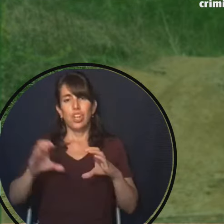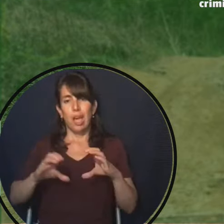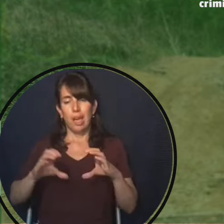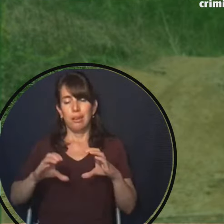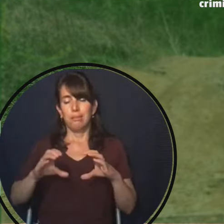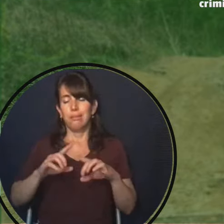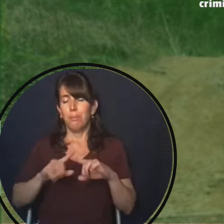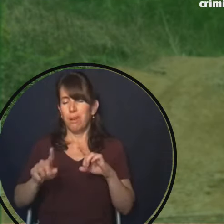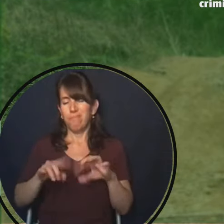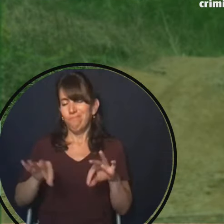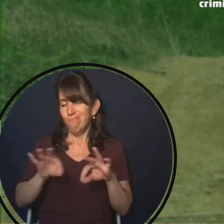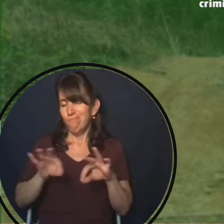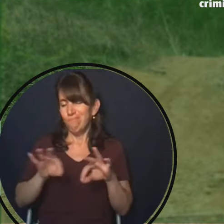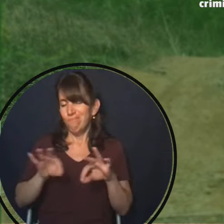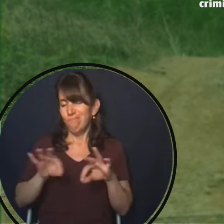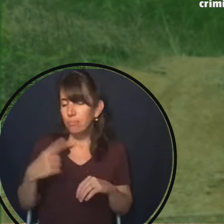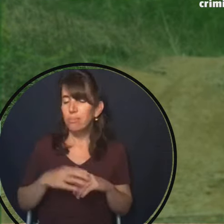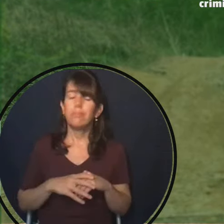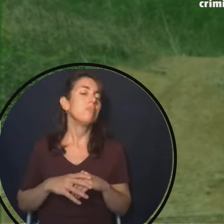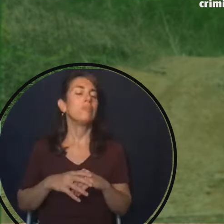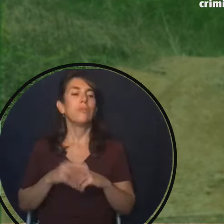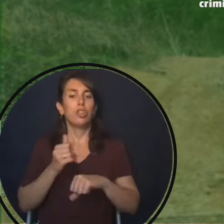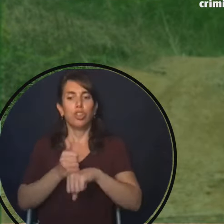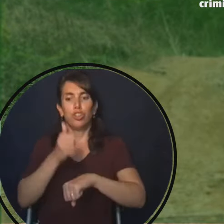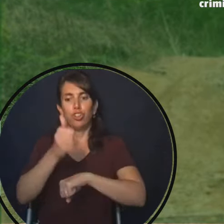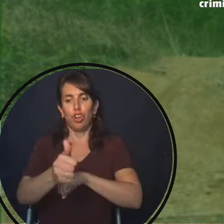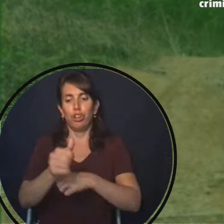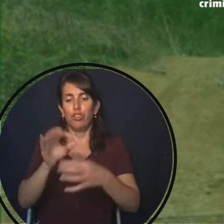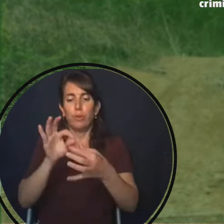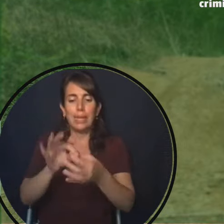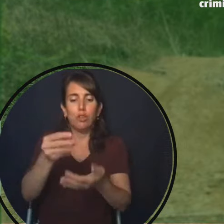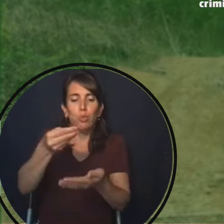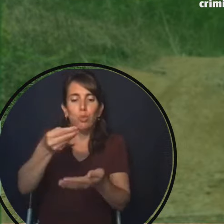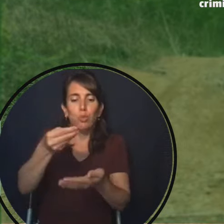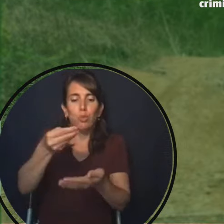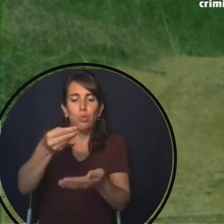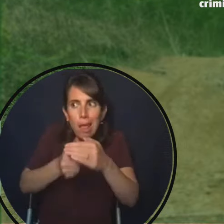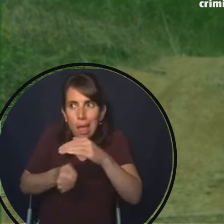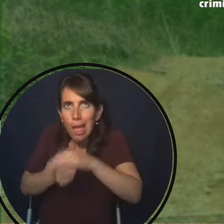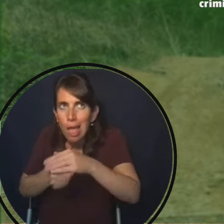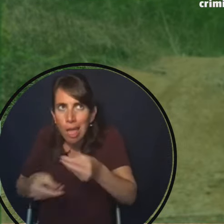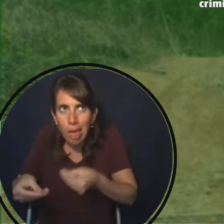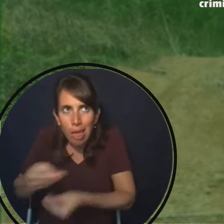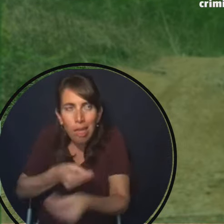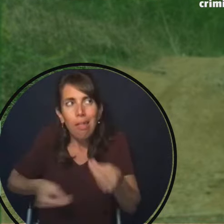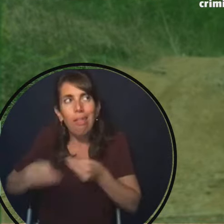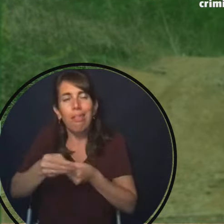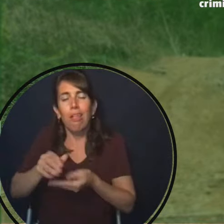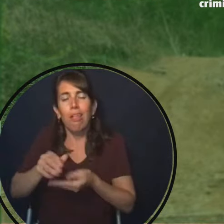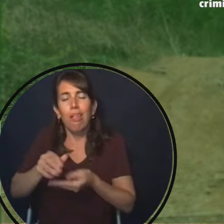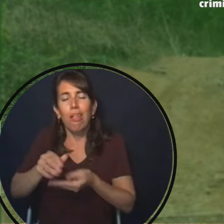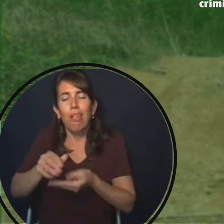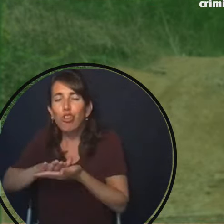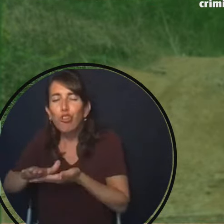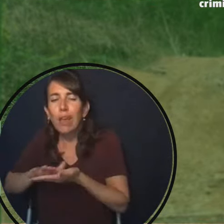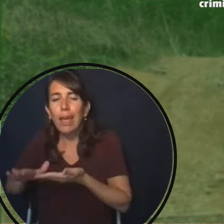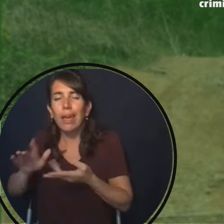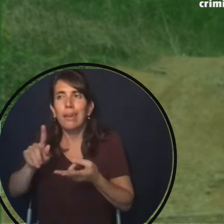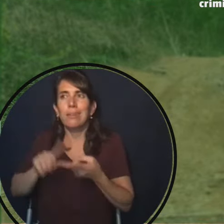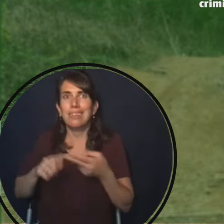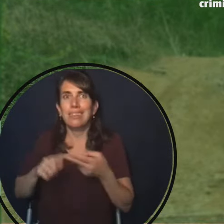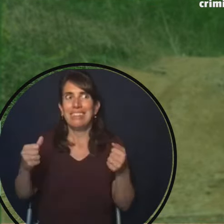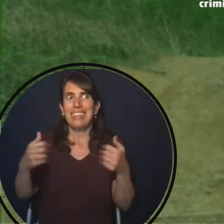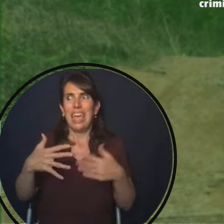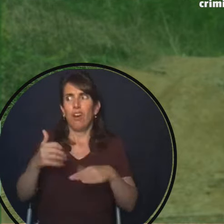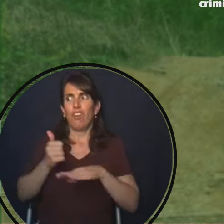when these like charges around money laundering and the sort of the scary language that makes people start to not trust each other and question, are